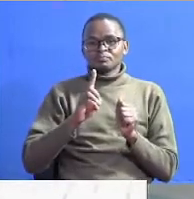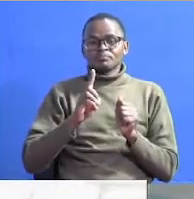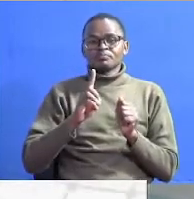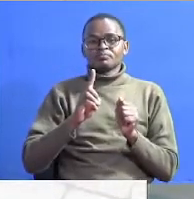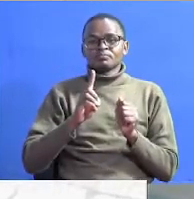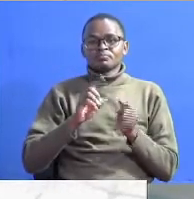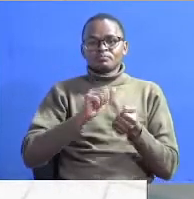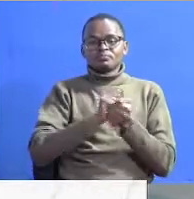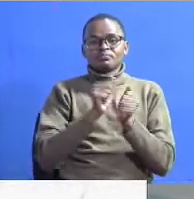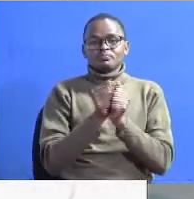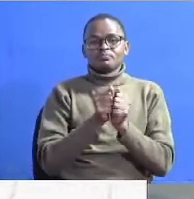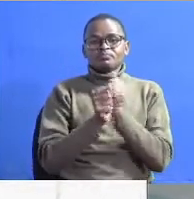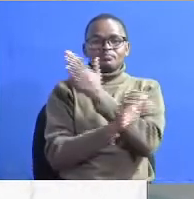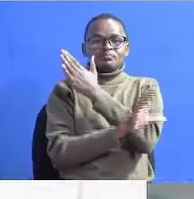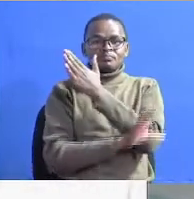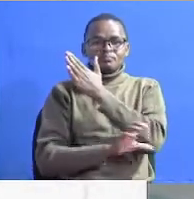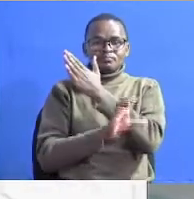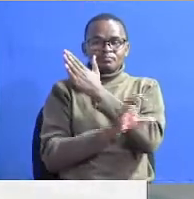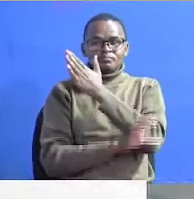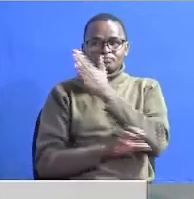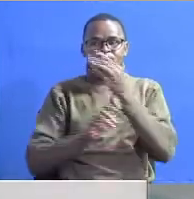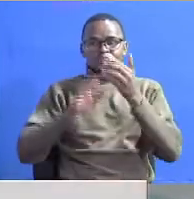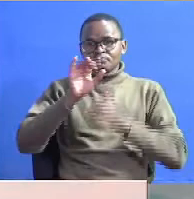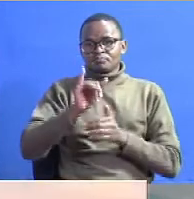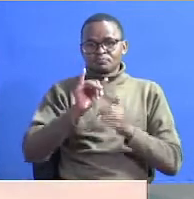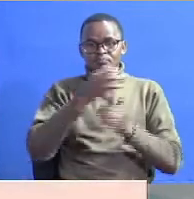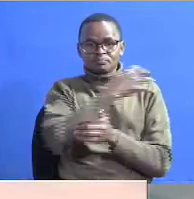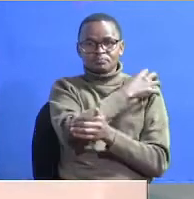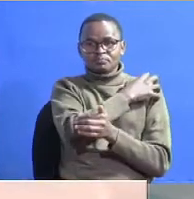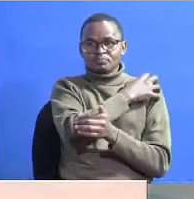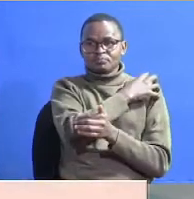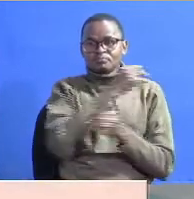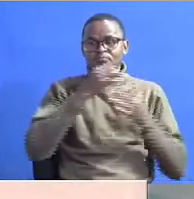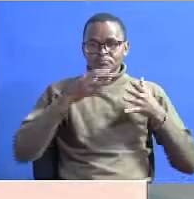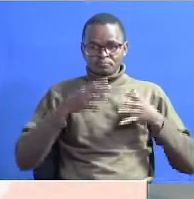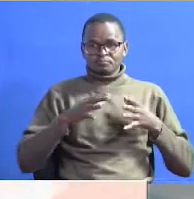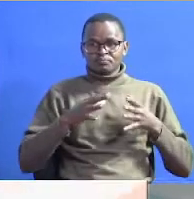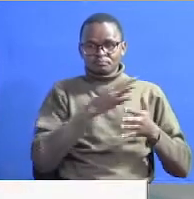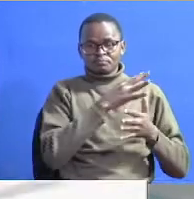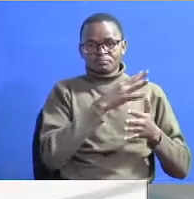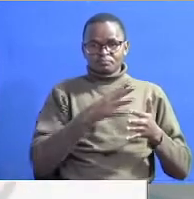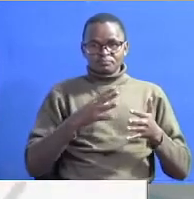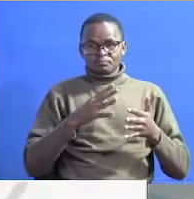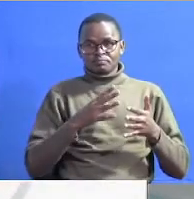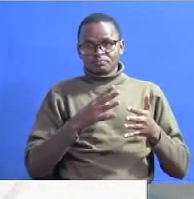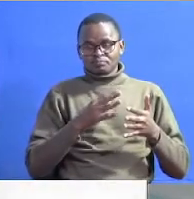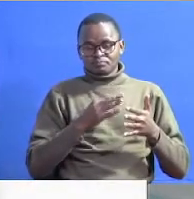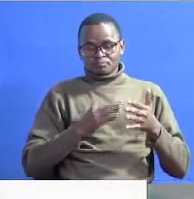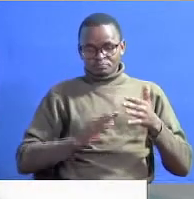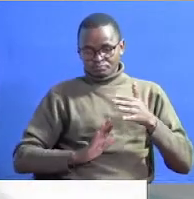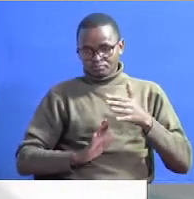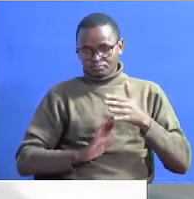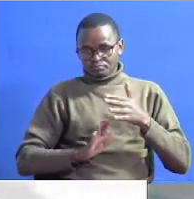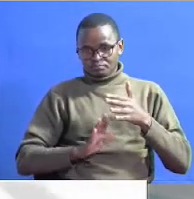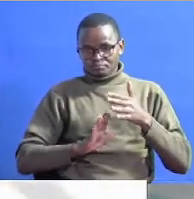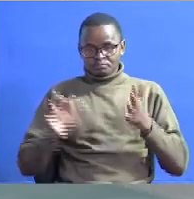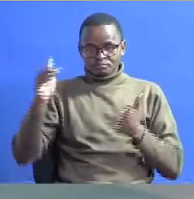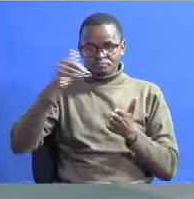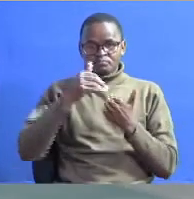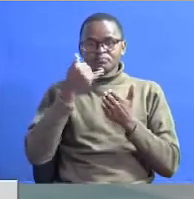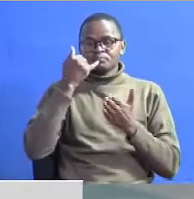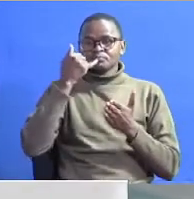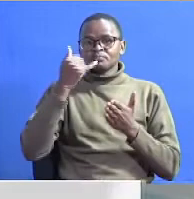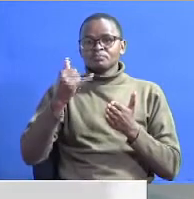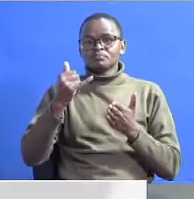revolutionize this country by empowering the people at the medium enterprises. Again, he